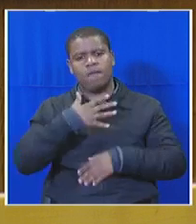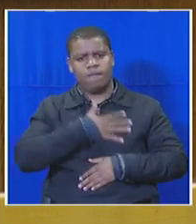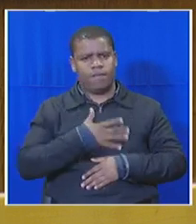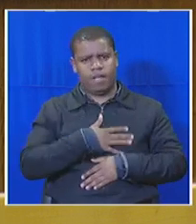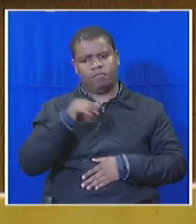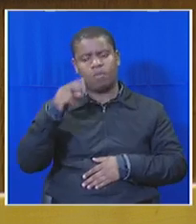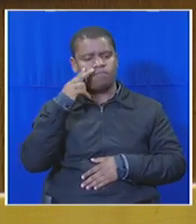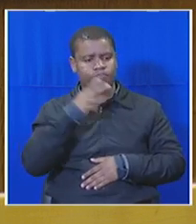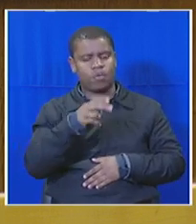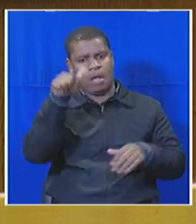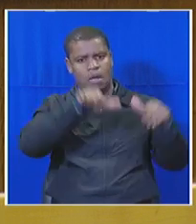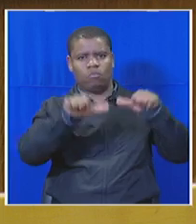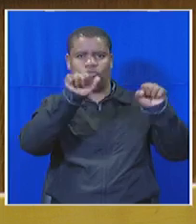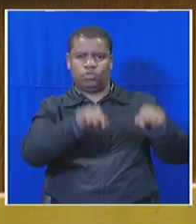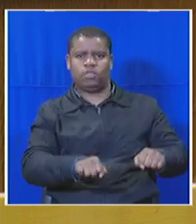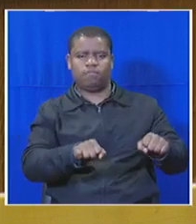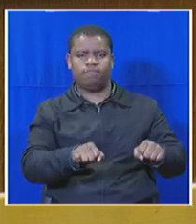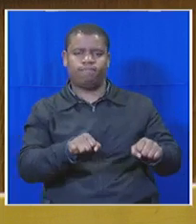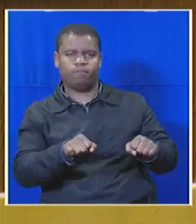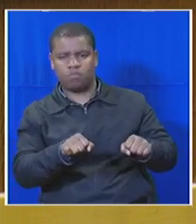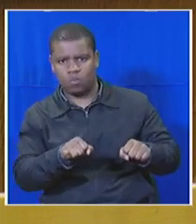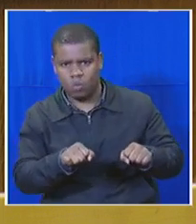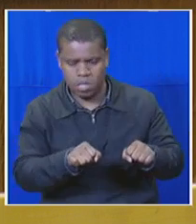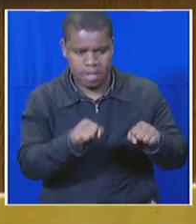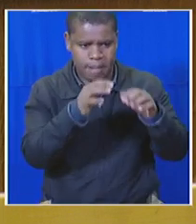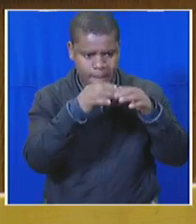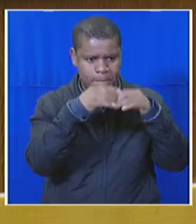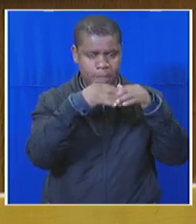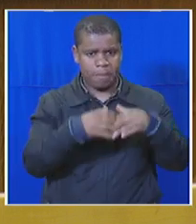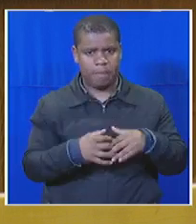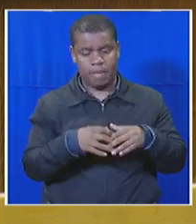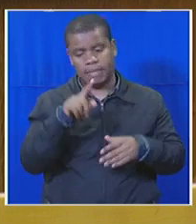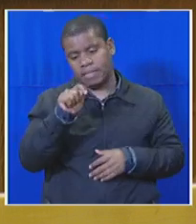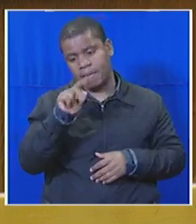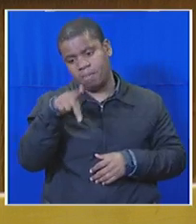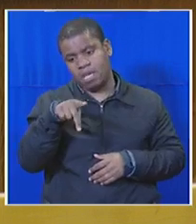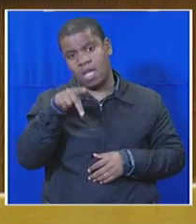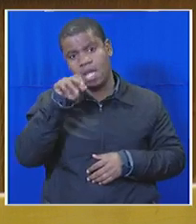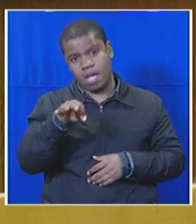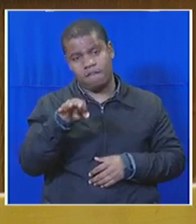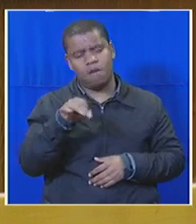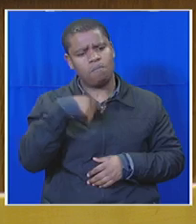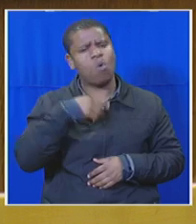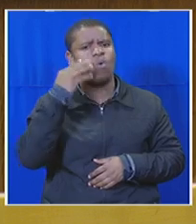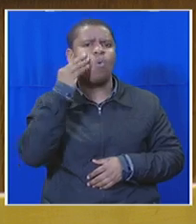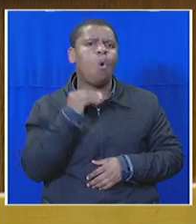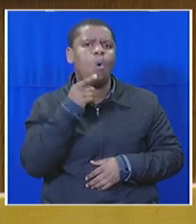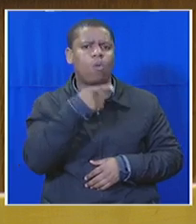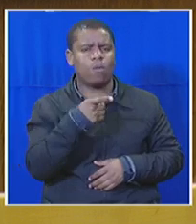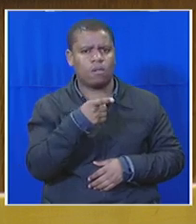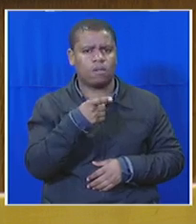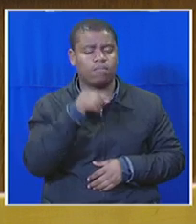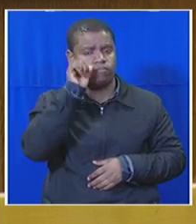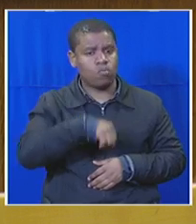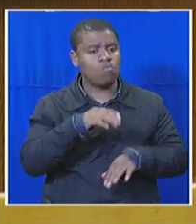that accounting system which were supposed to be put in place by the TPF is long overdue, and that we believe